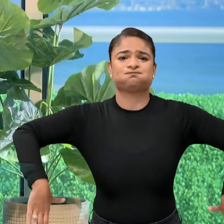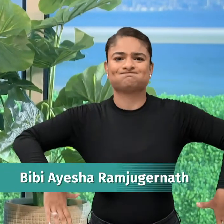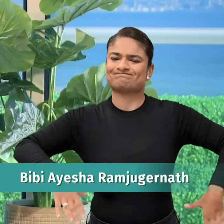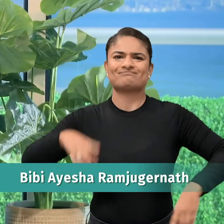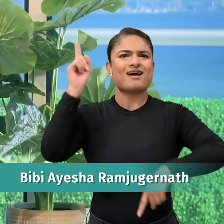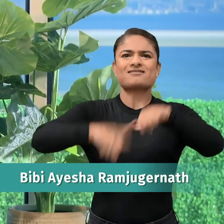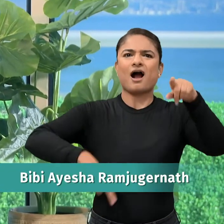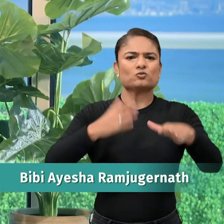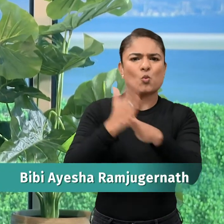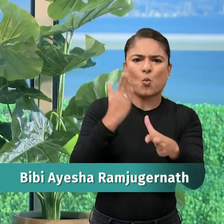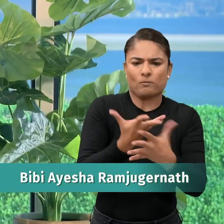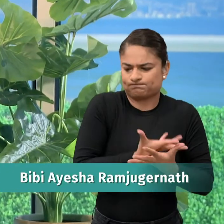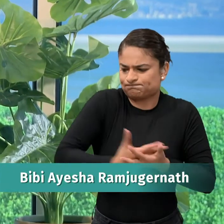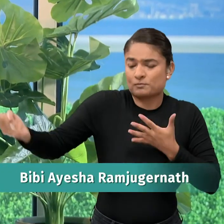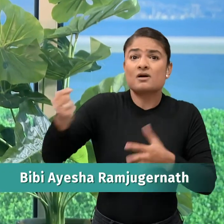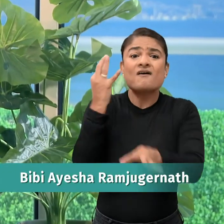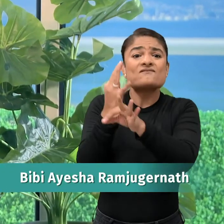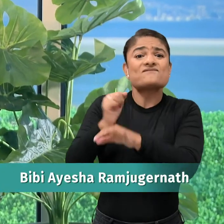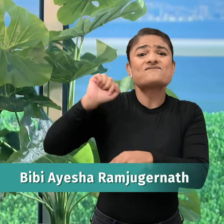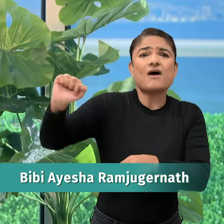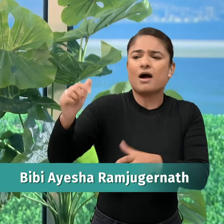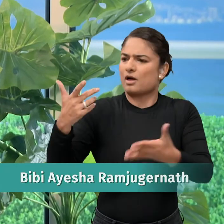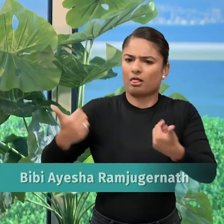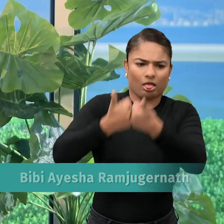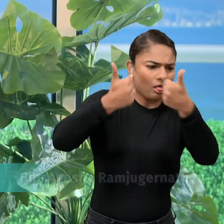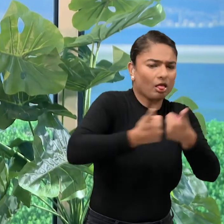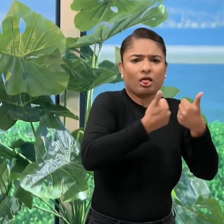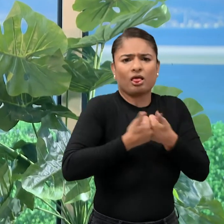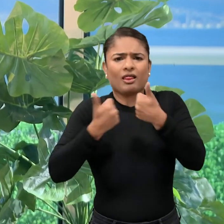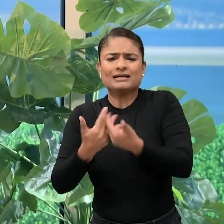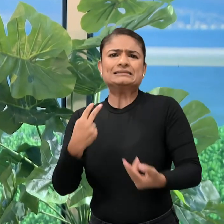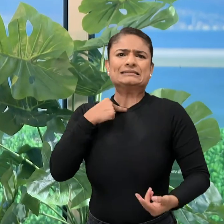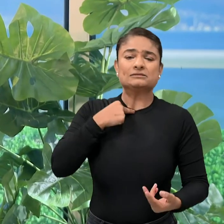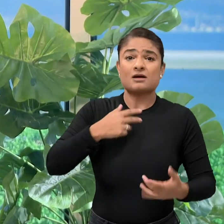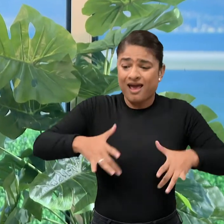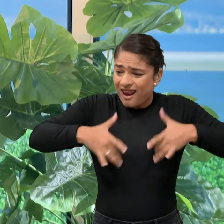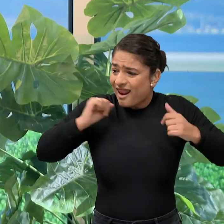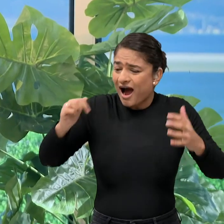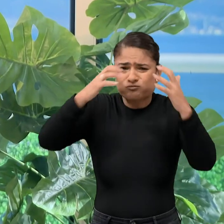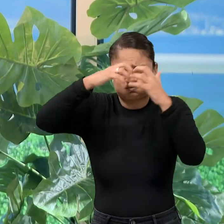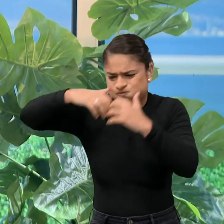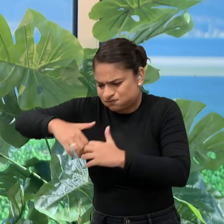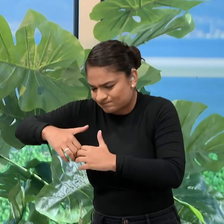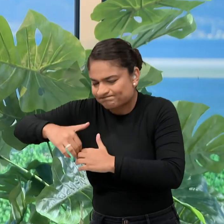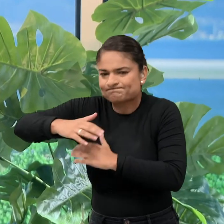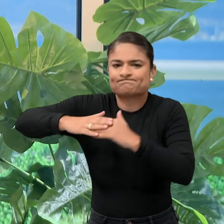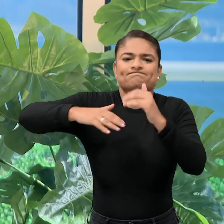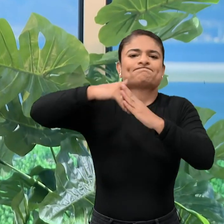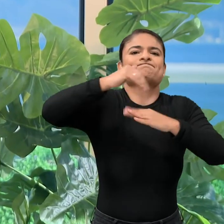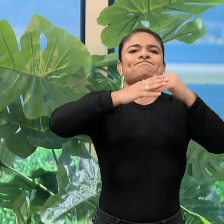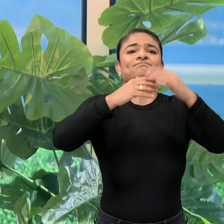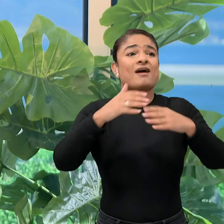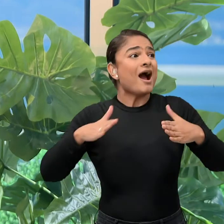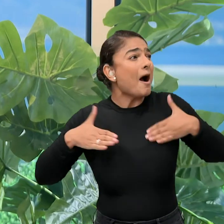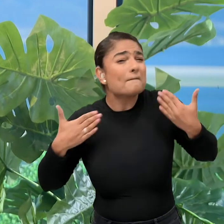neck down, robbing him of his dad, who was like a best friend to him. Despite this, he has used these challenges to rebuild his life,